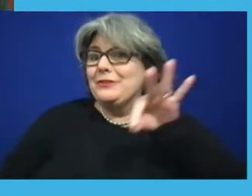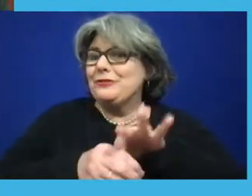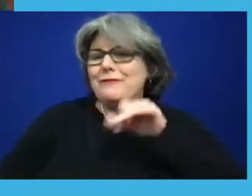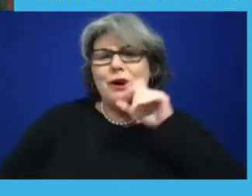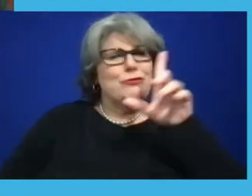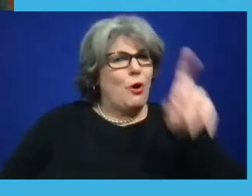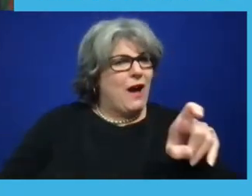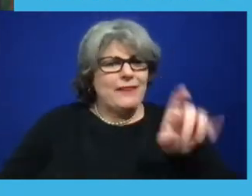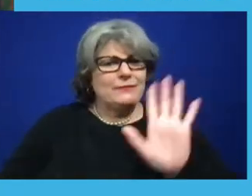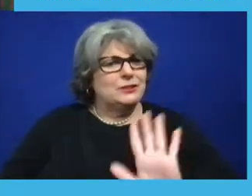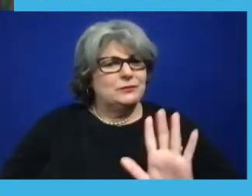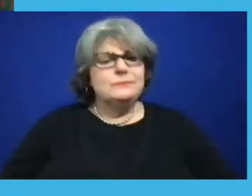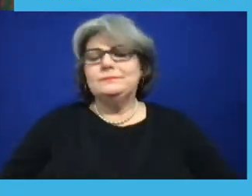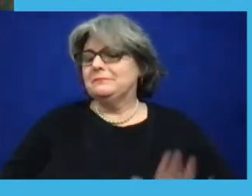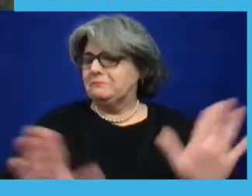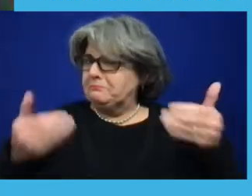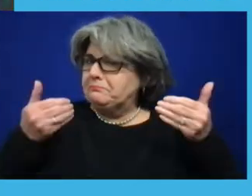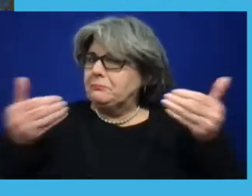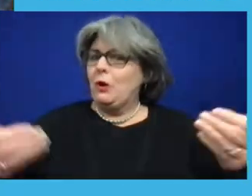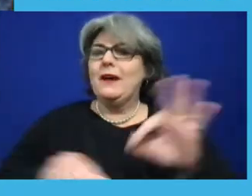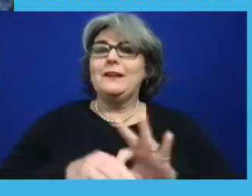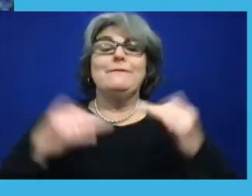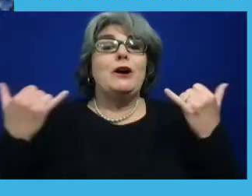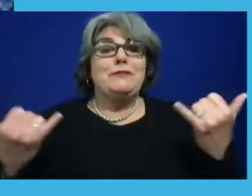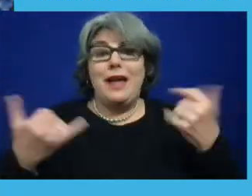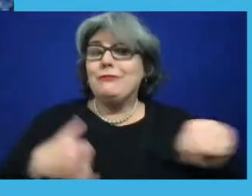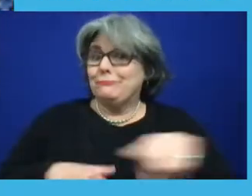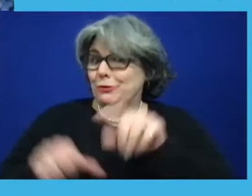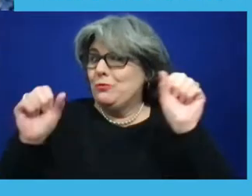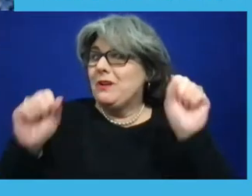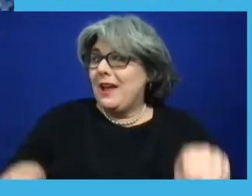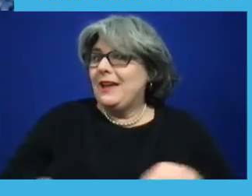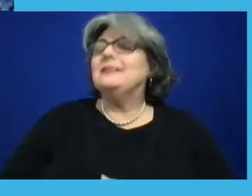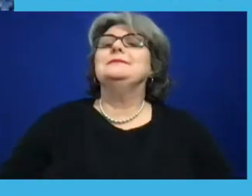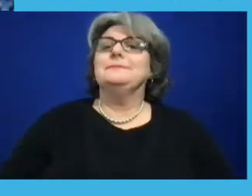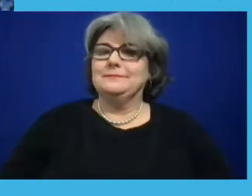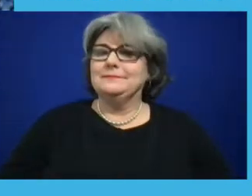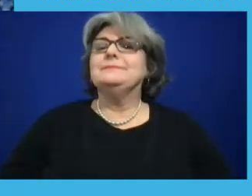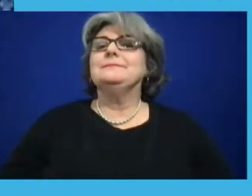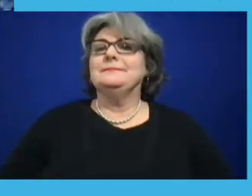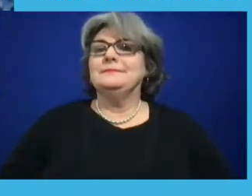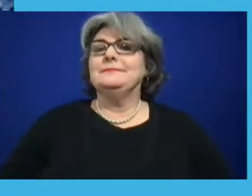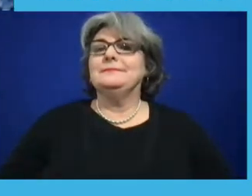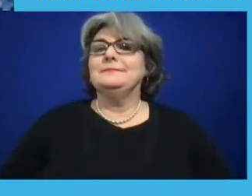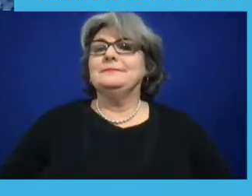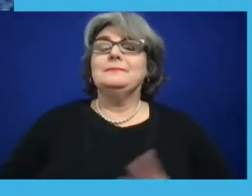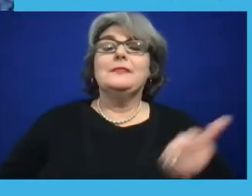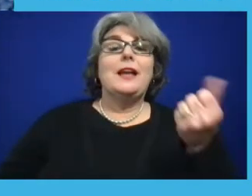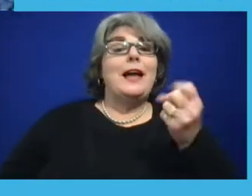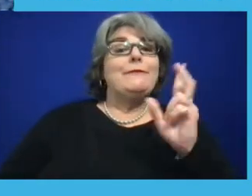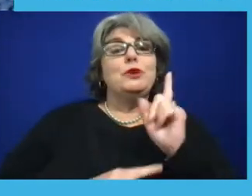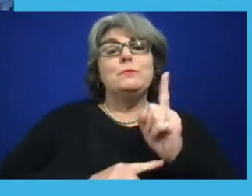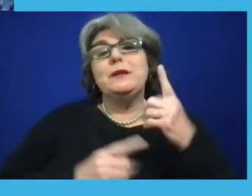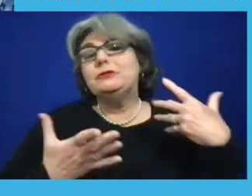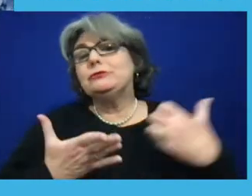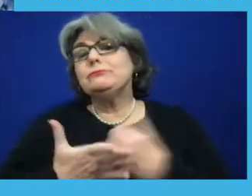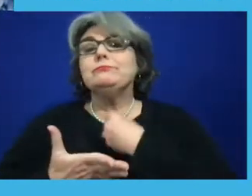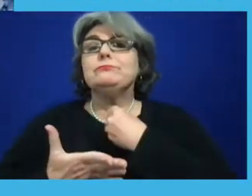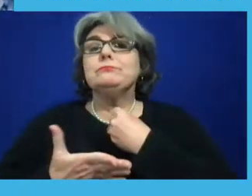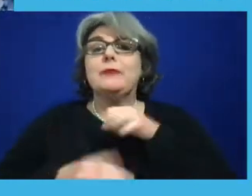You don't have to wait for November 8th to cast your ballot. You can vote right now.